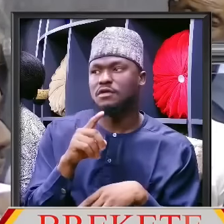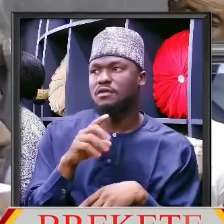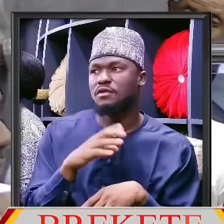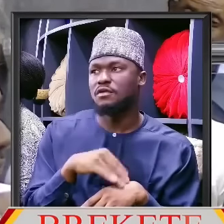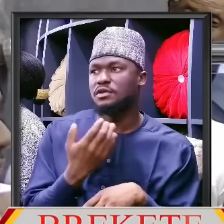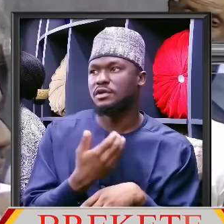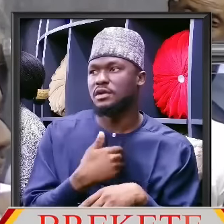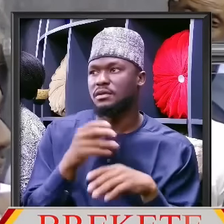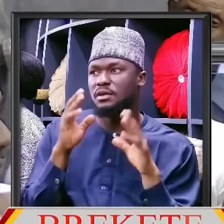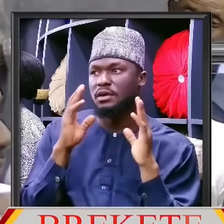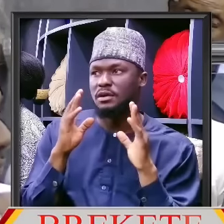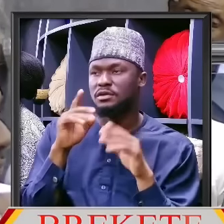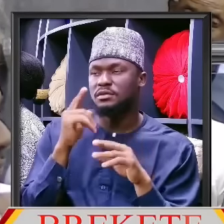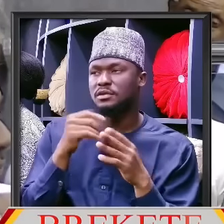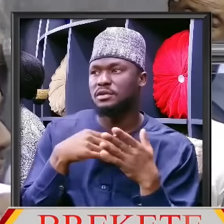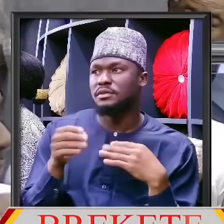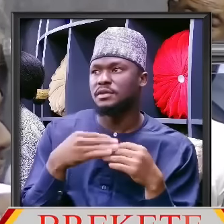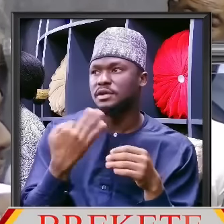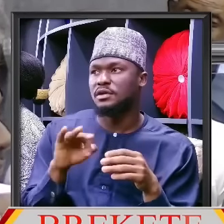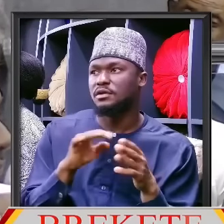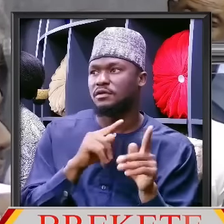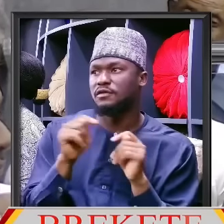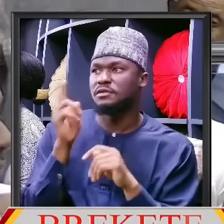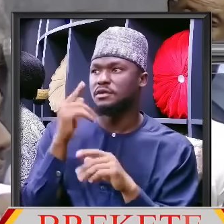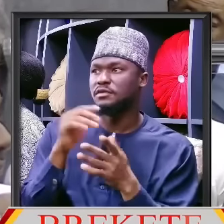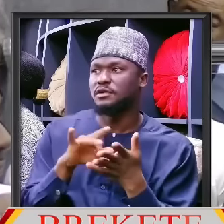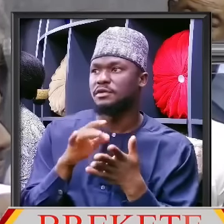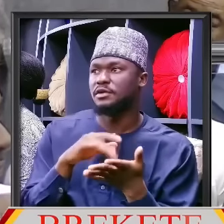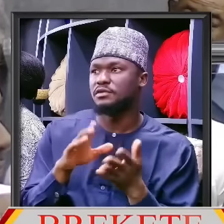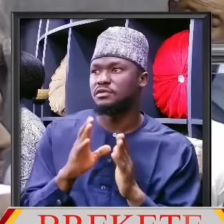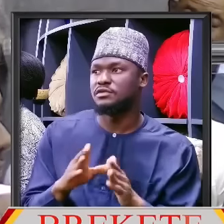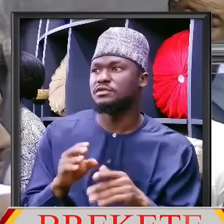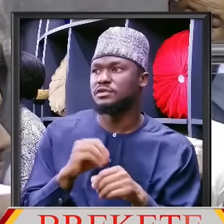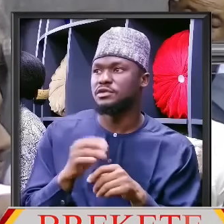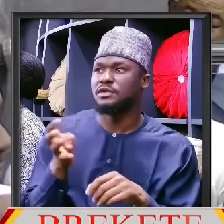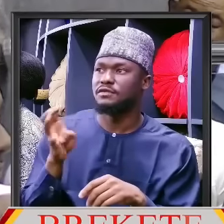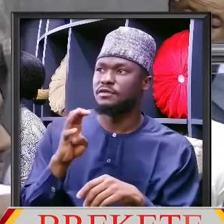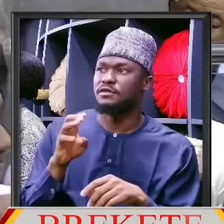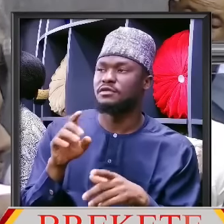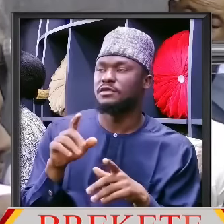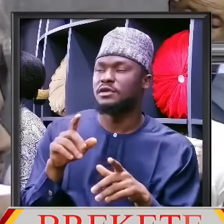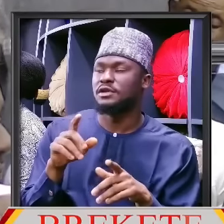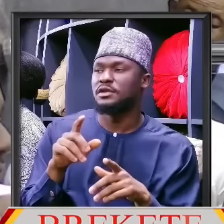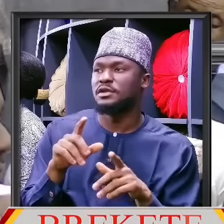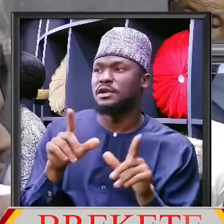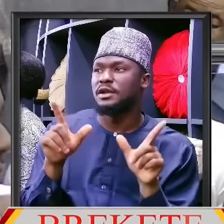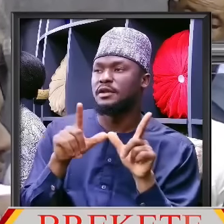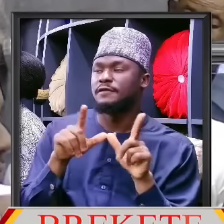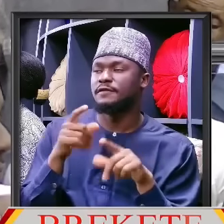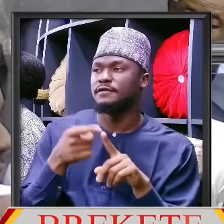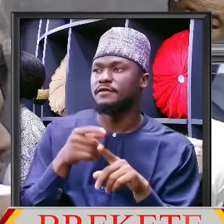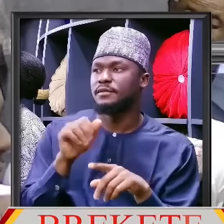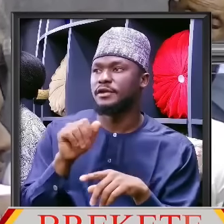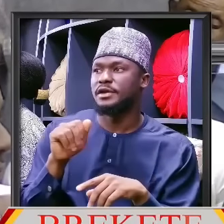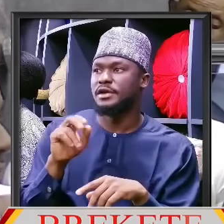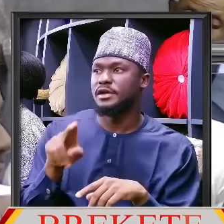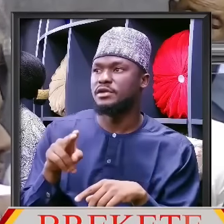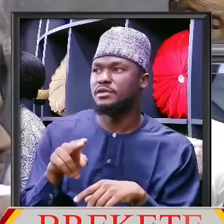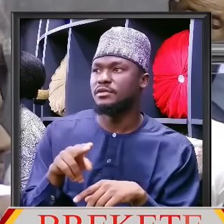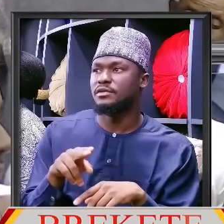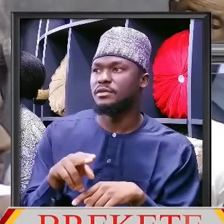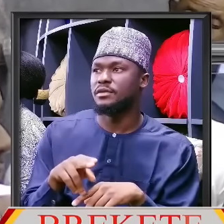on this matter of transfer of medical students at 400 level from Ambrose Alli University. You recall that in